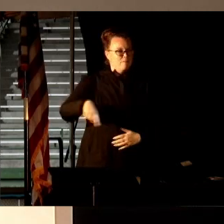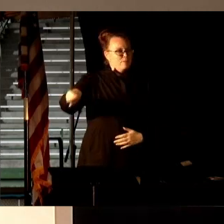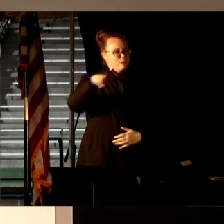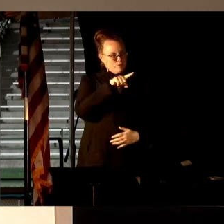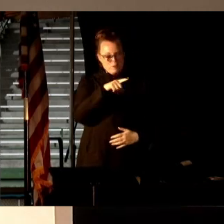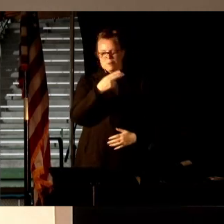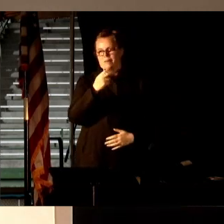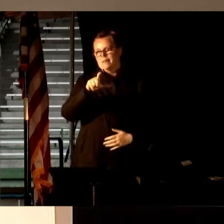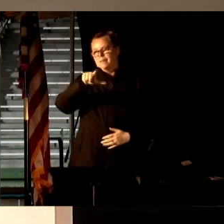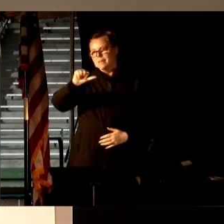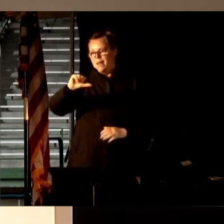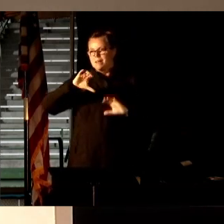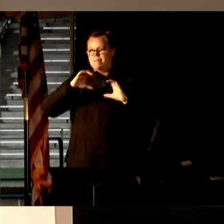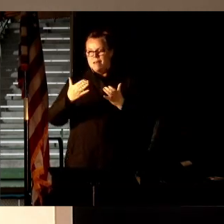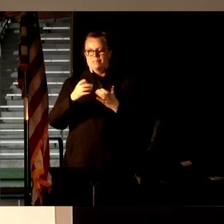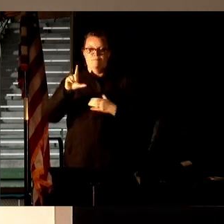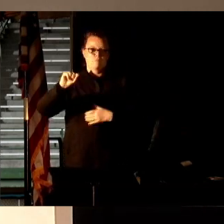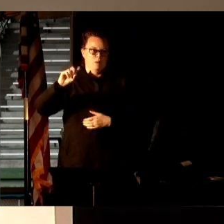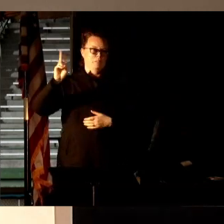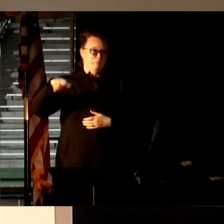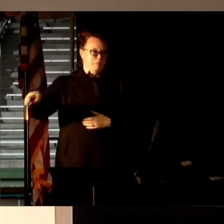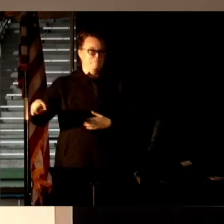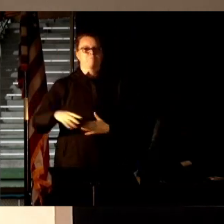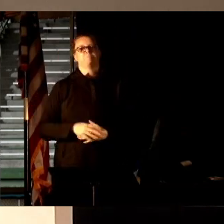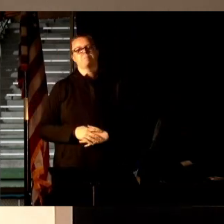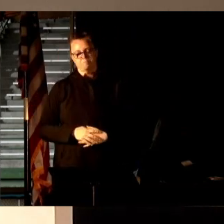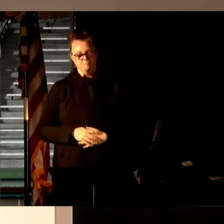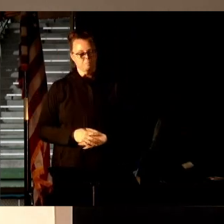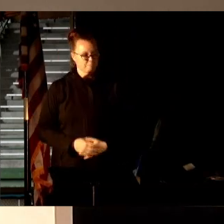and Bioscience High School Class of 2022.